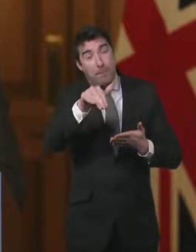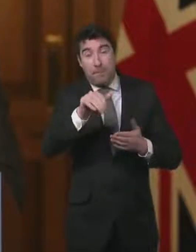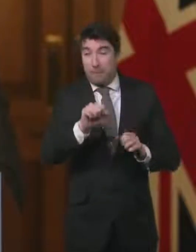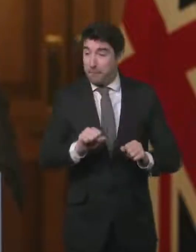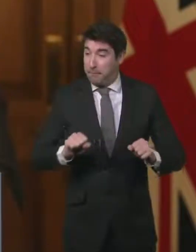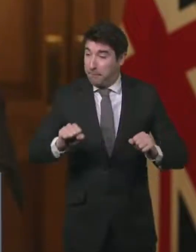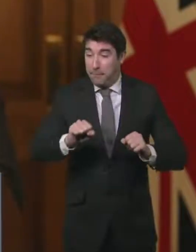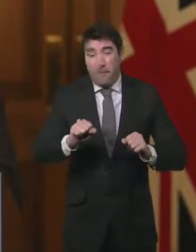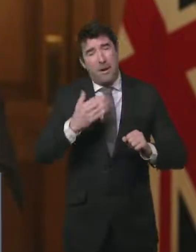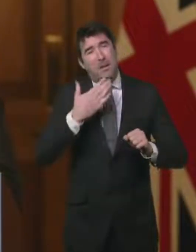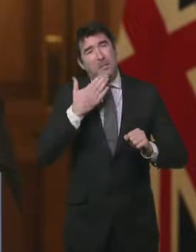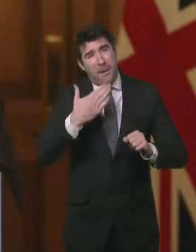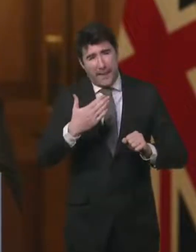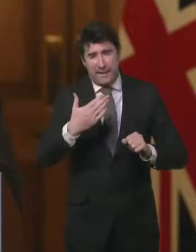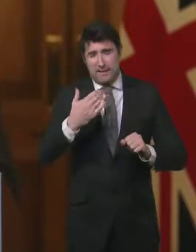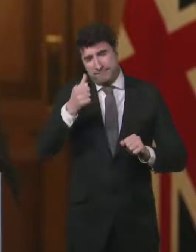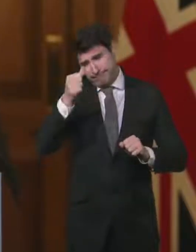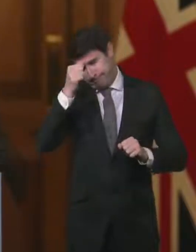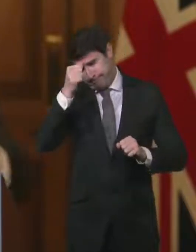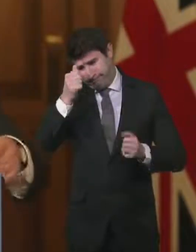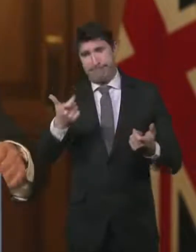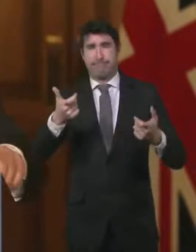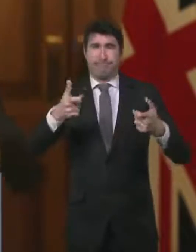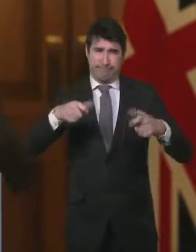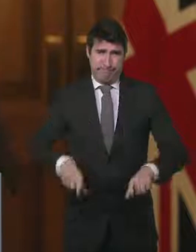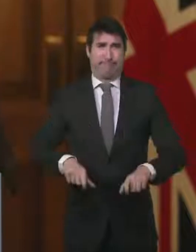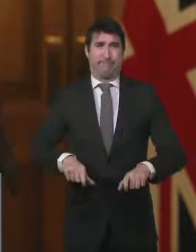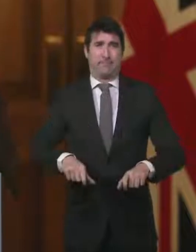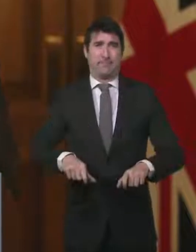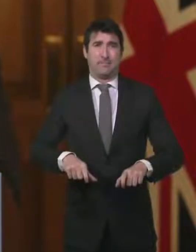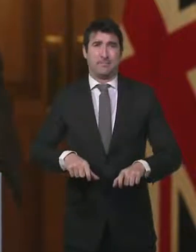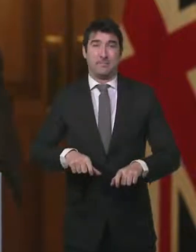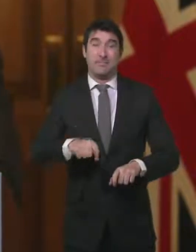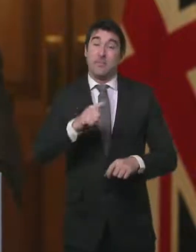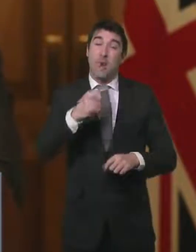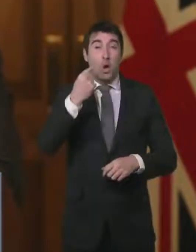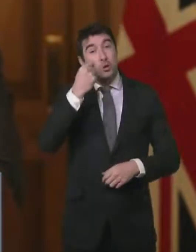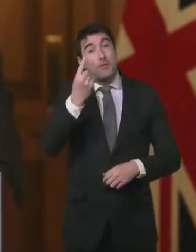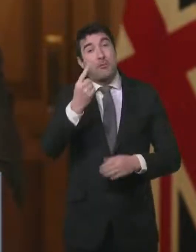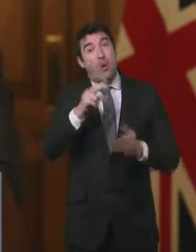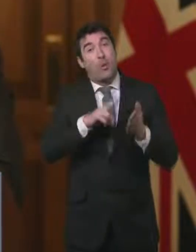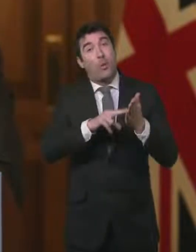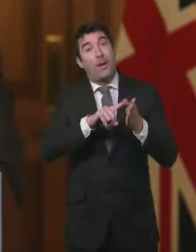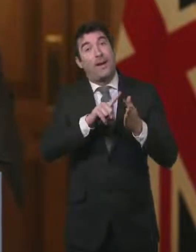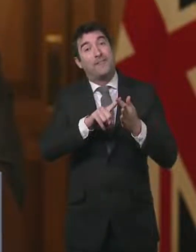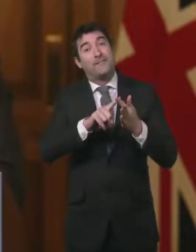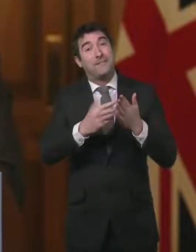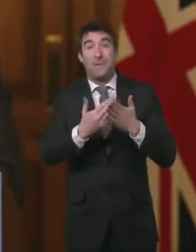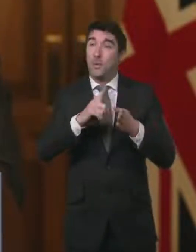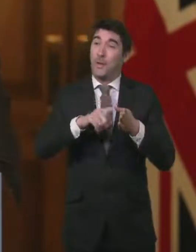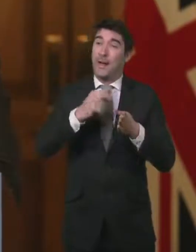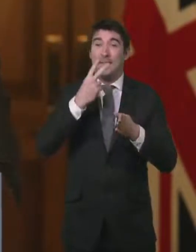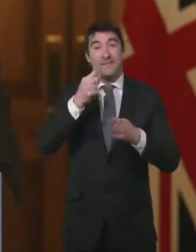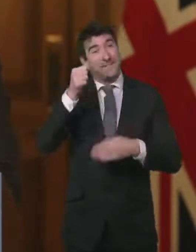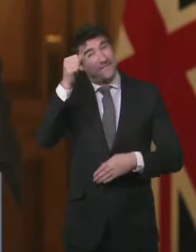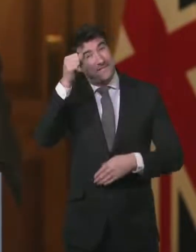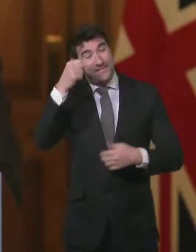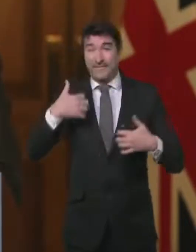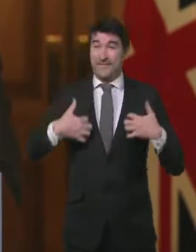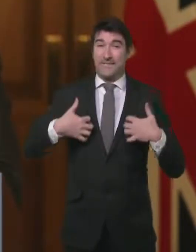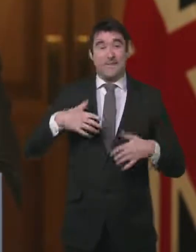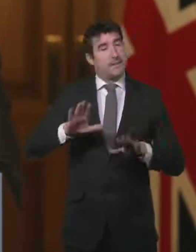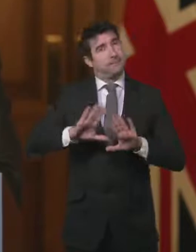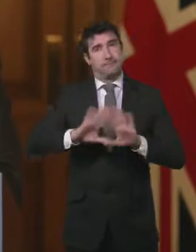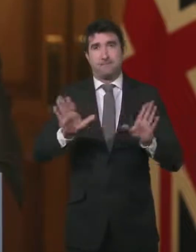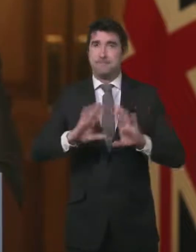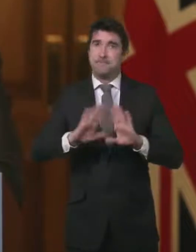gonna indoors unless they're in the same household or support bubble, and avoiding large gatherings of any kind.